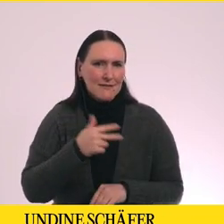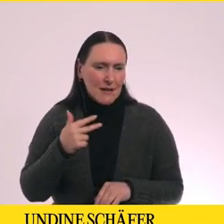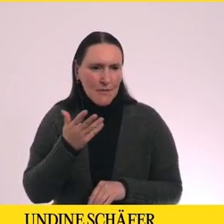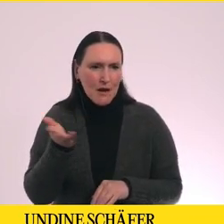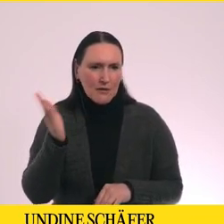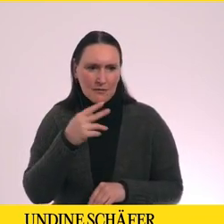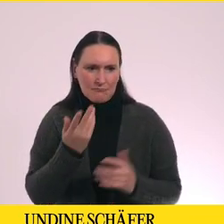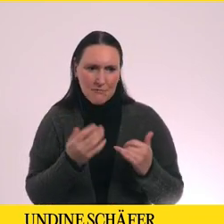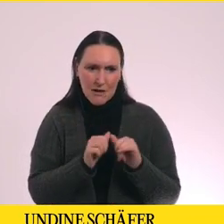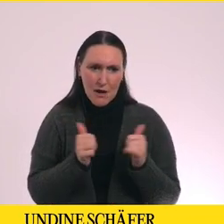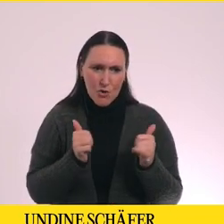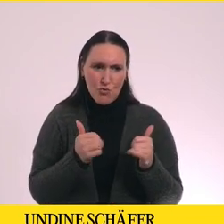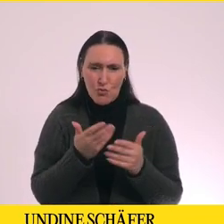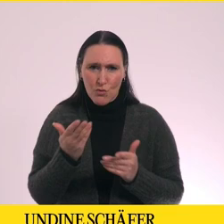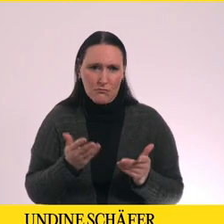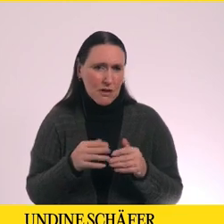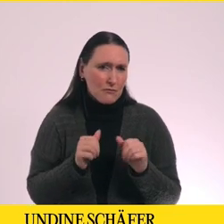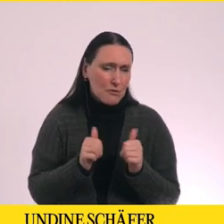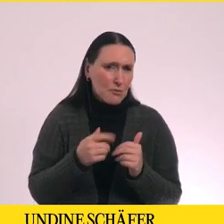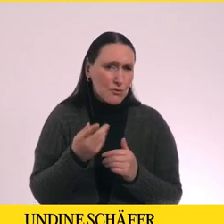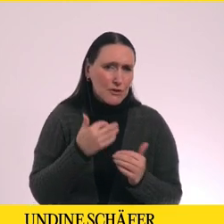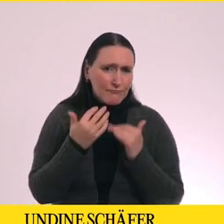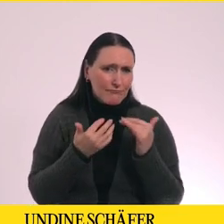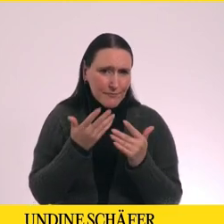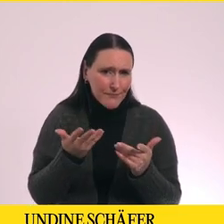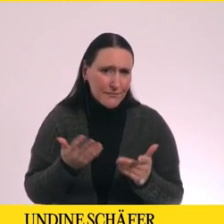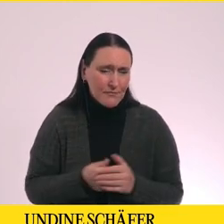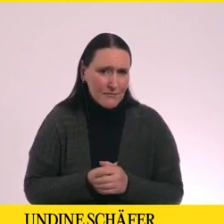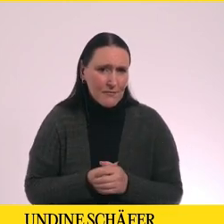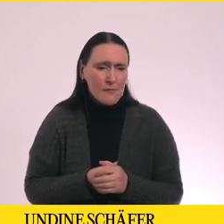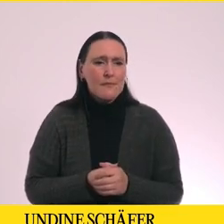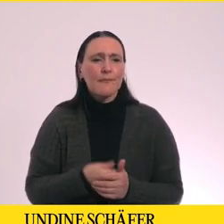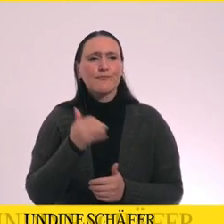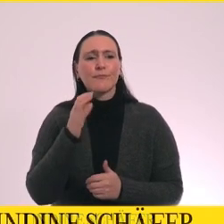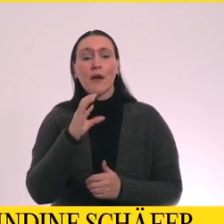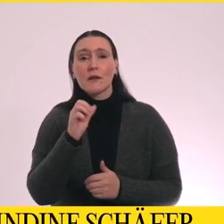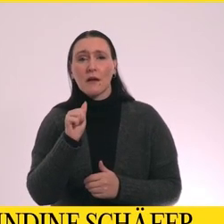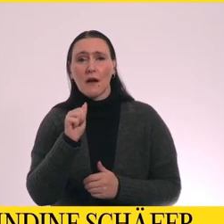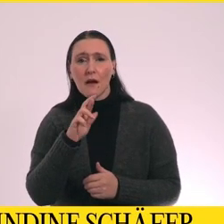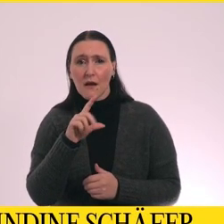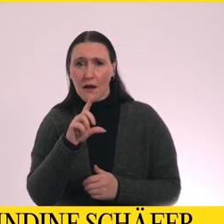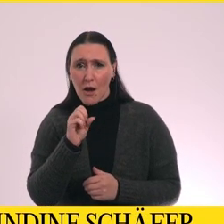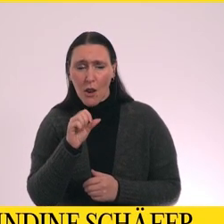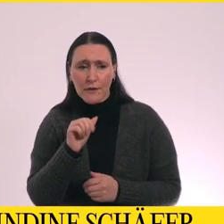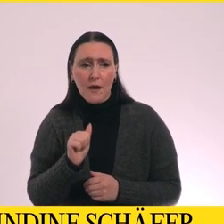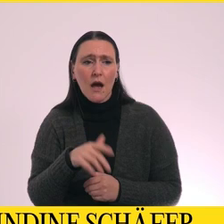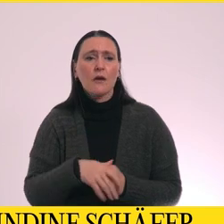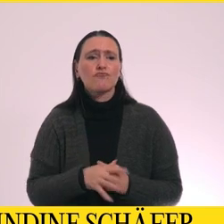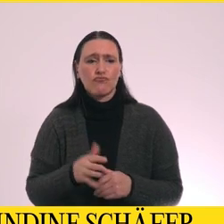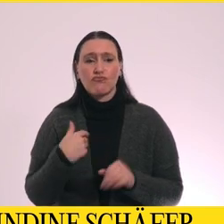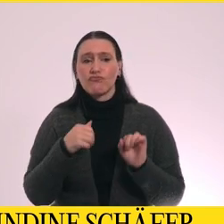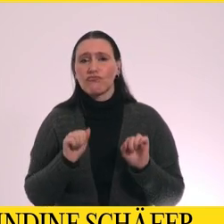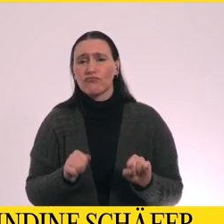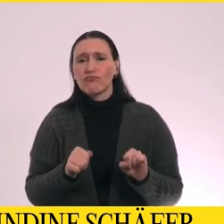Carlotta, do you want to go first? Sure. I mean, I can help introduce the topic, but also like Morten is